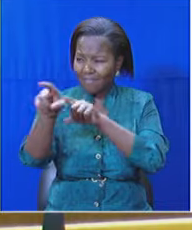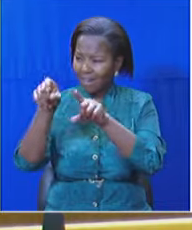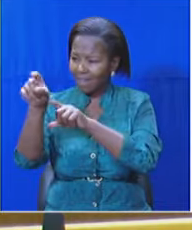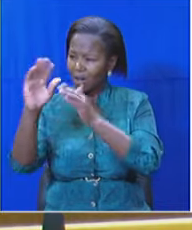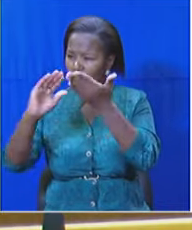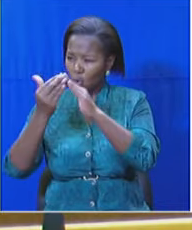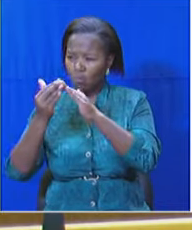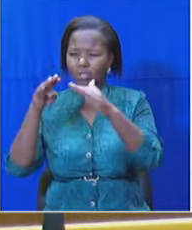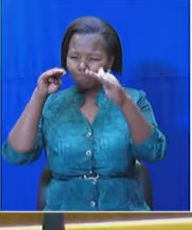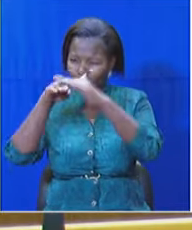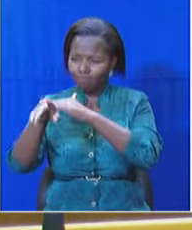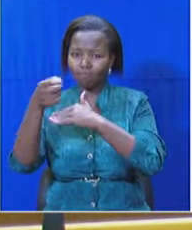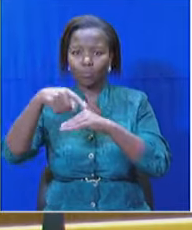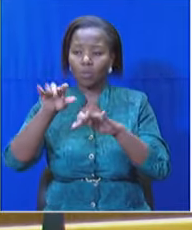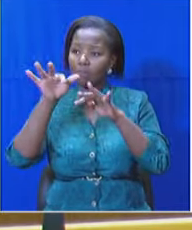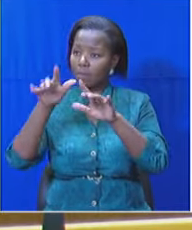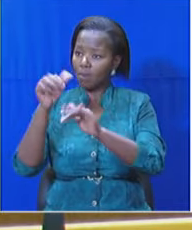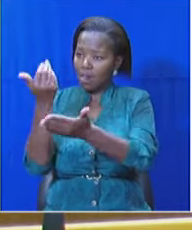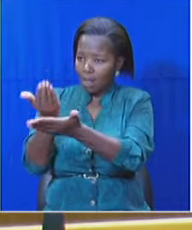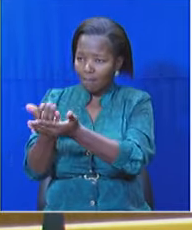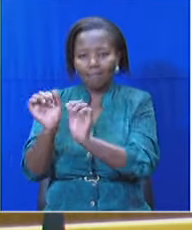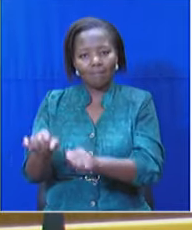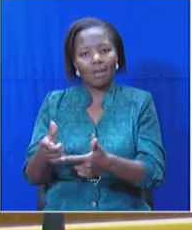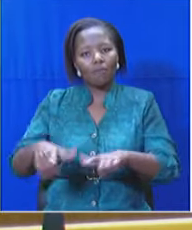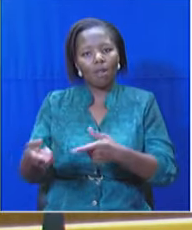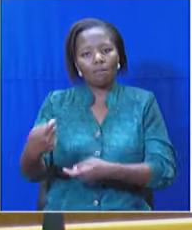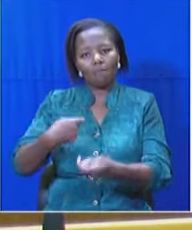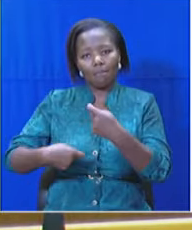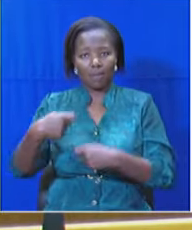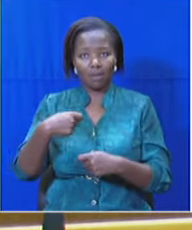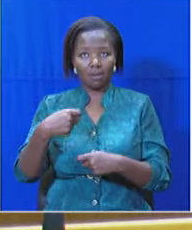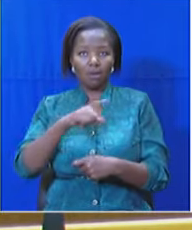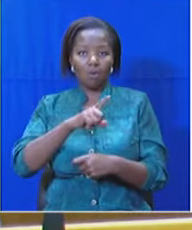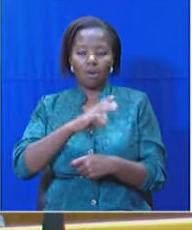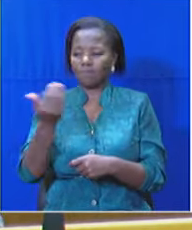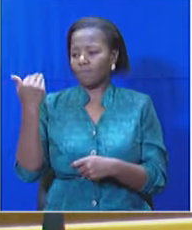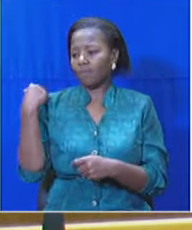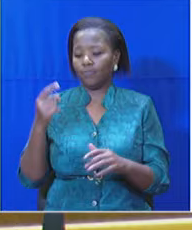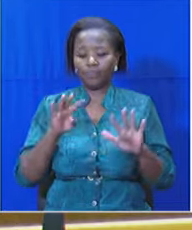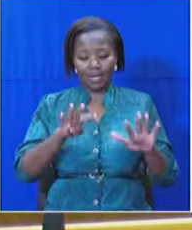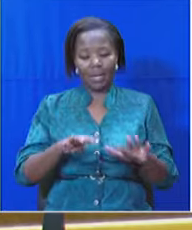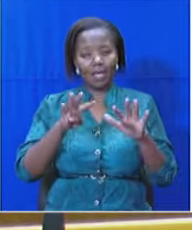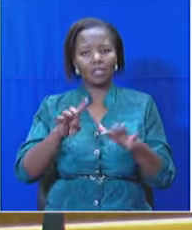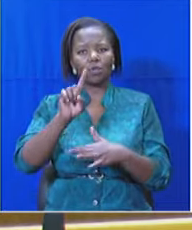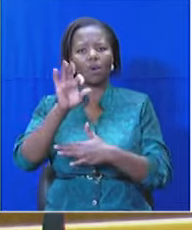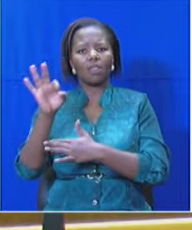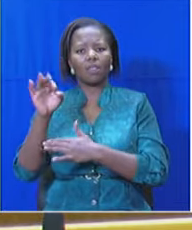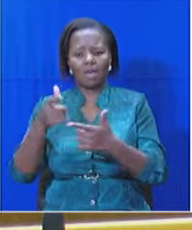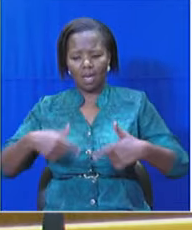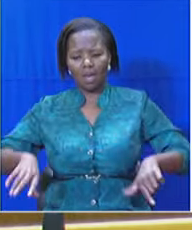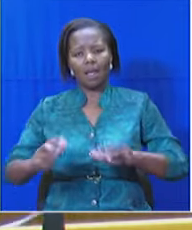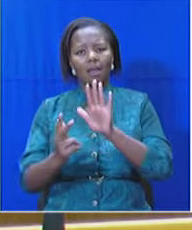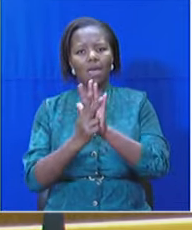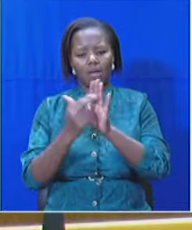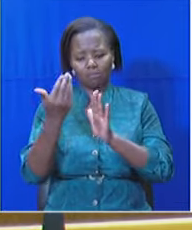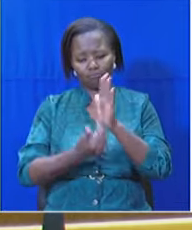Africa for the affected individuals to lodge their claims. In reversing the legacy of the 1913 Native Land Act, we congratulate